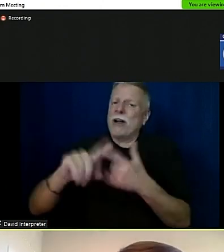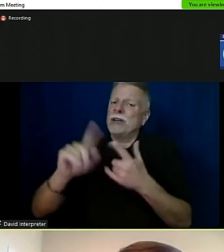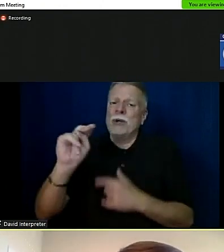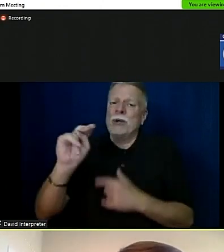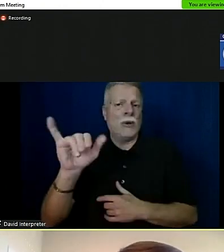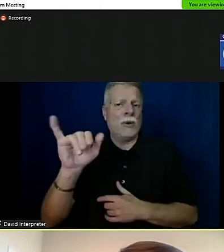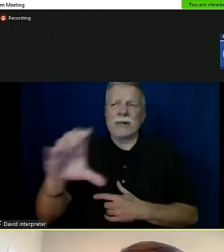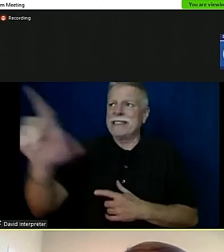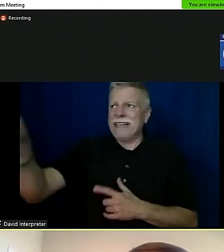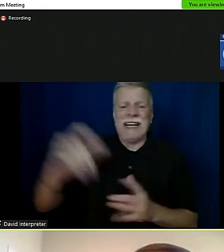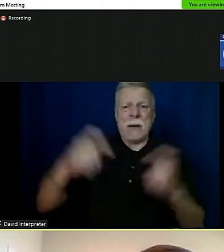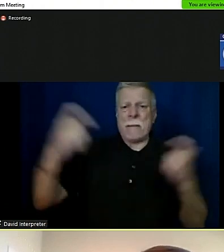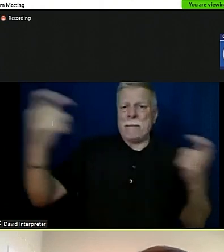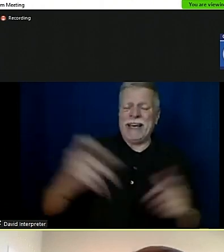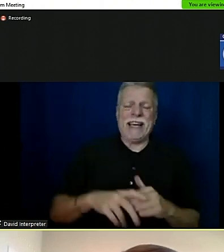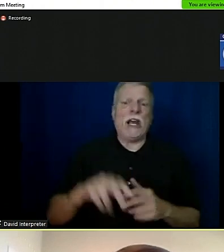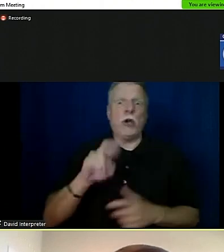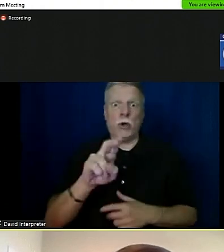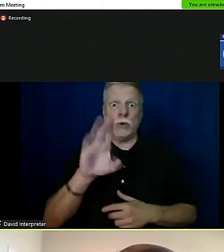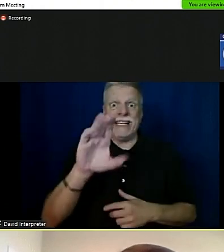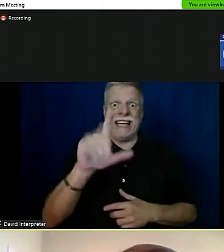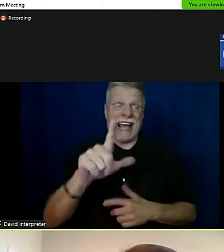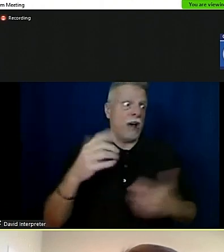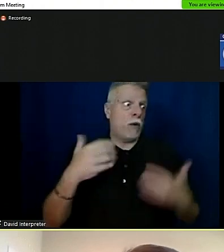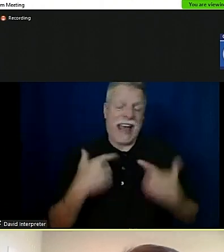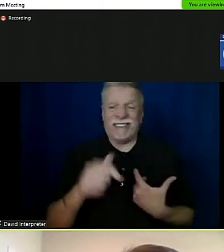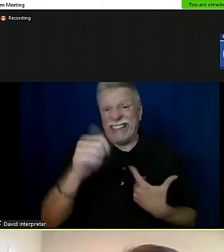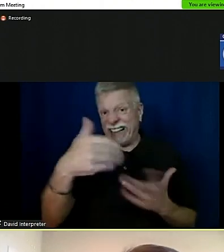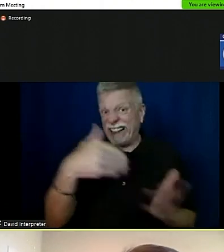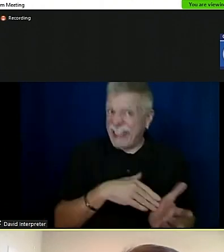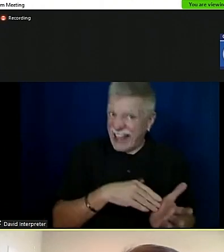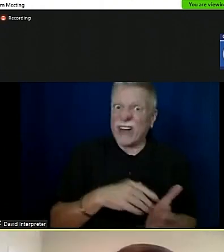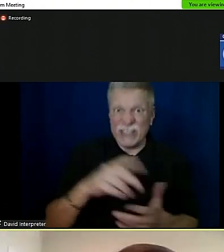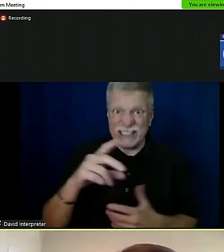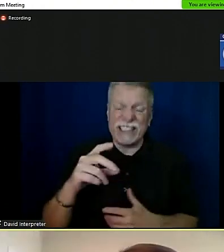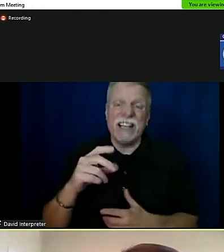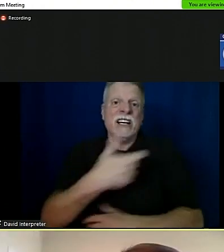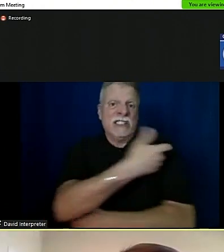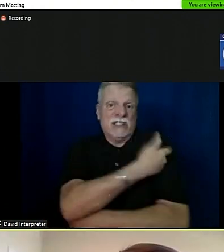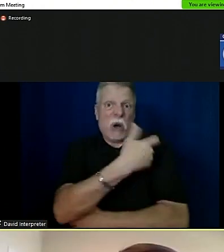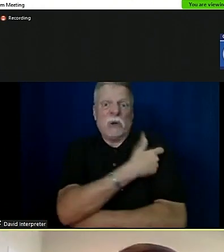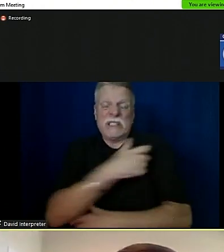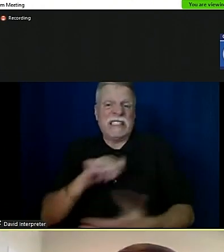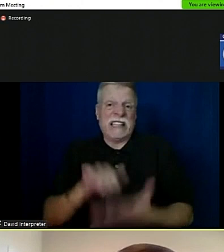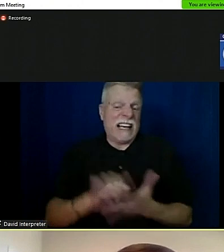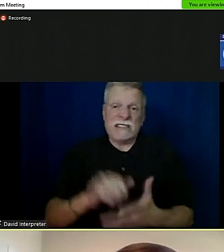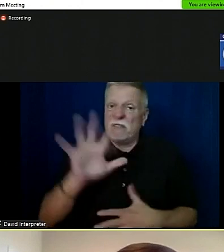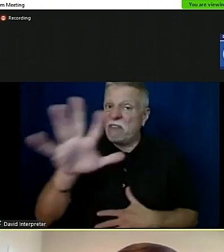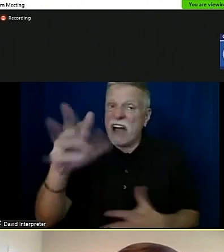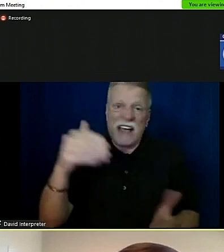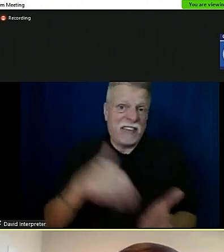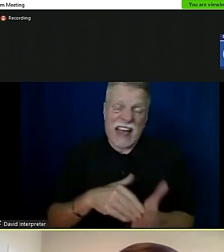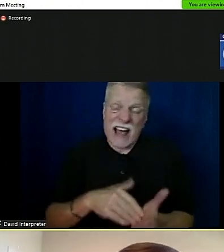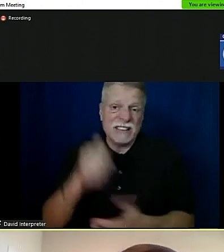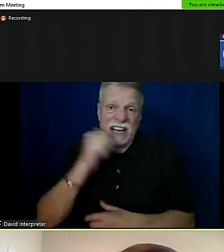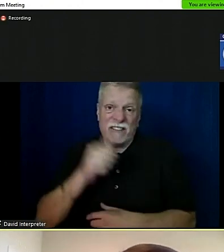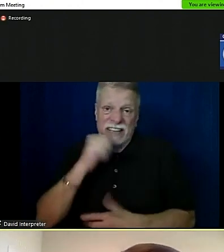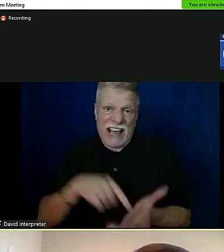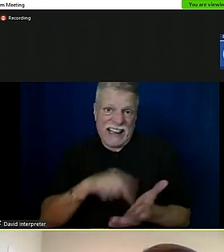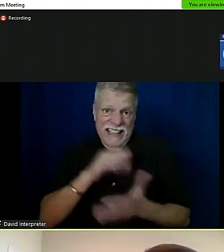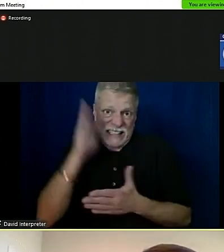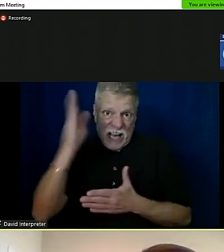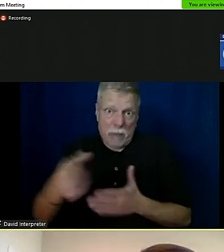with 10,000 doses. So, 5,000 per day next weekend or this coming weekend. So no issue there so